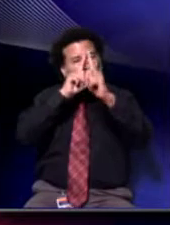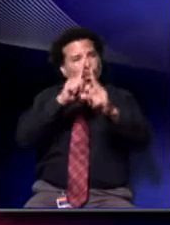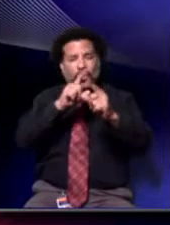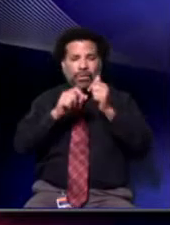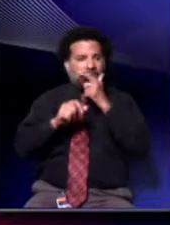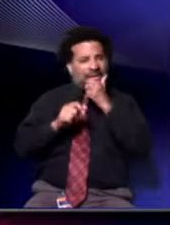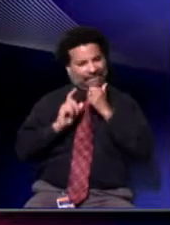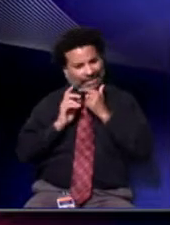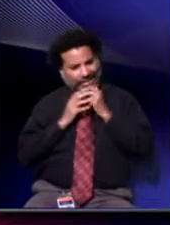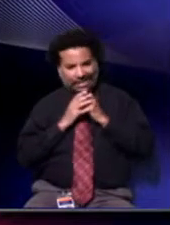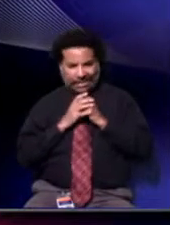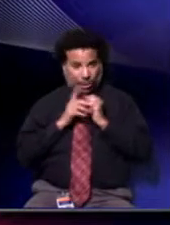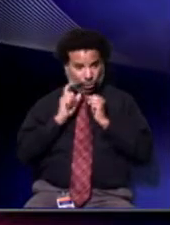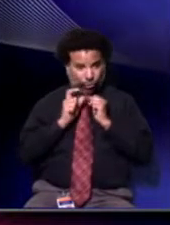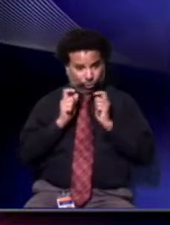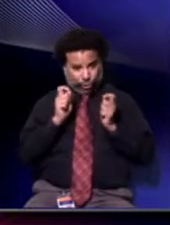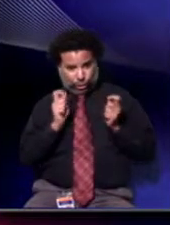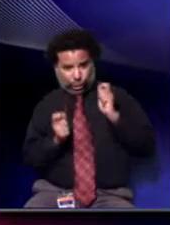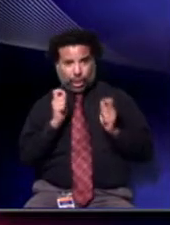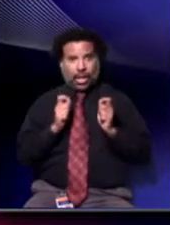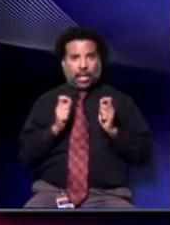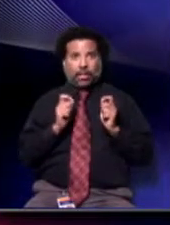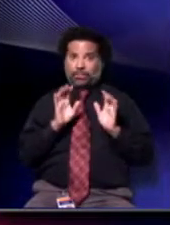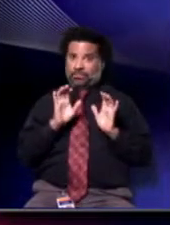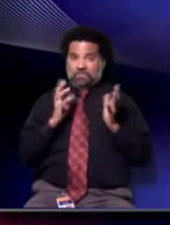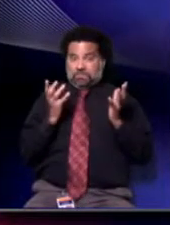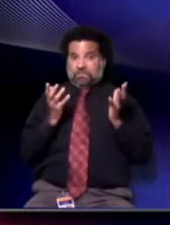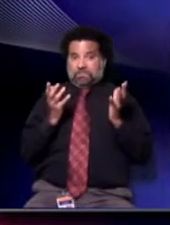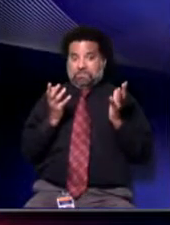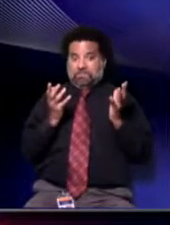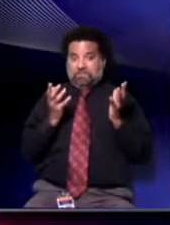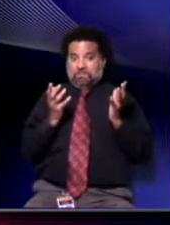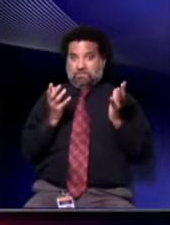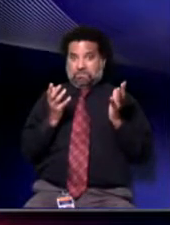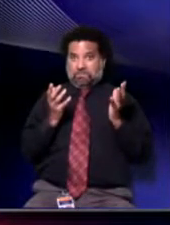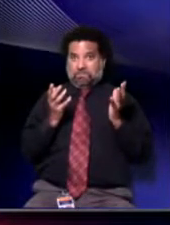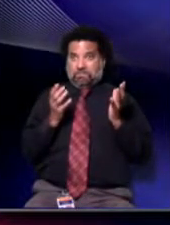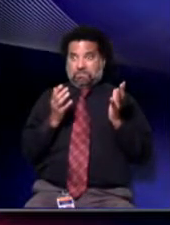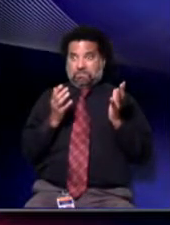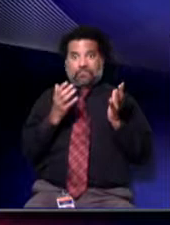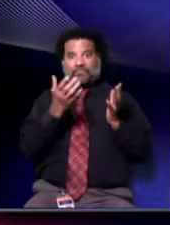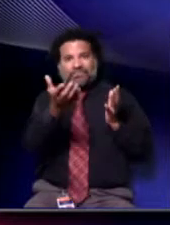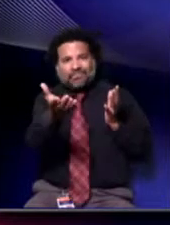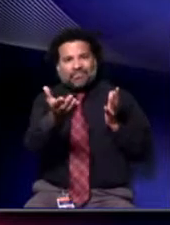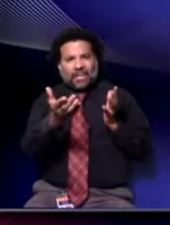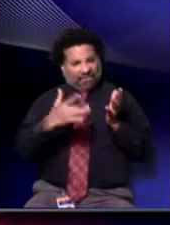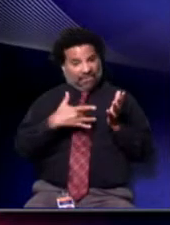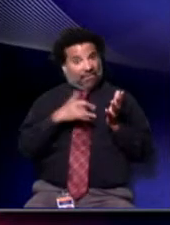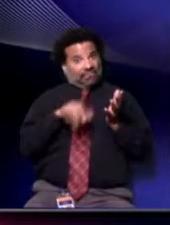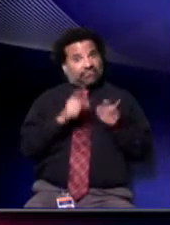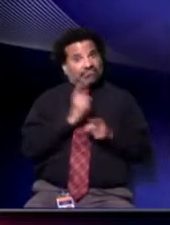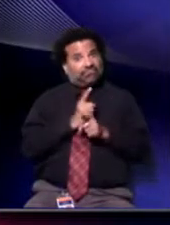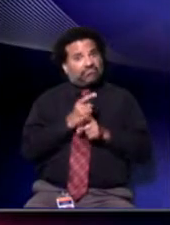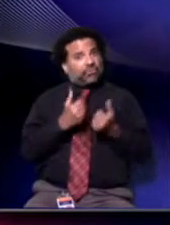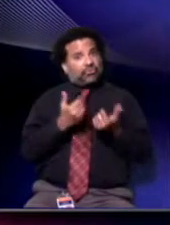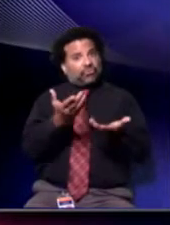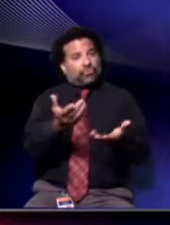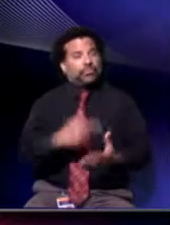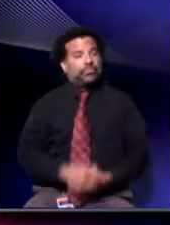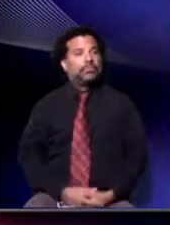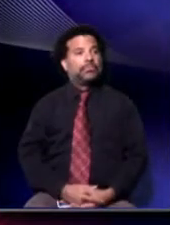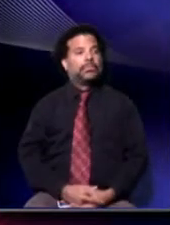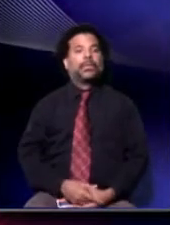look at the flexibility of that? Or is that where you think we should be?